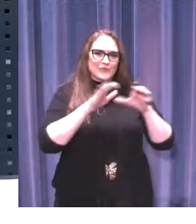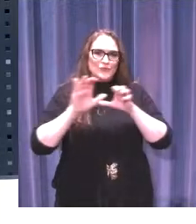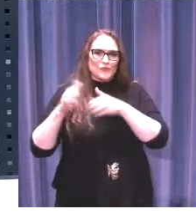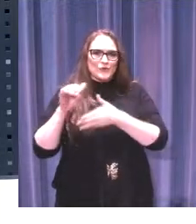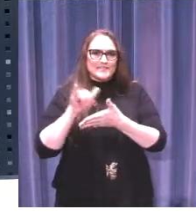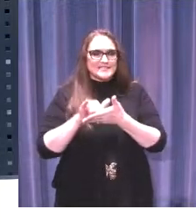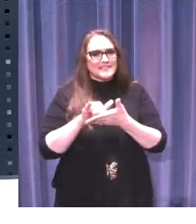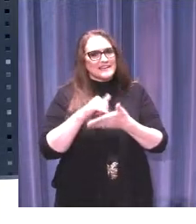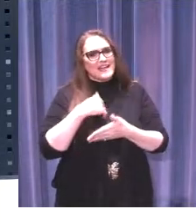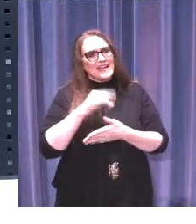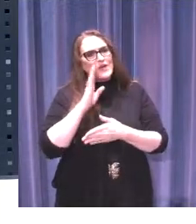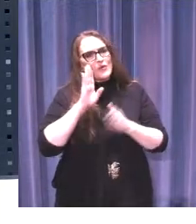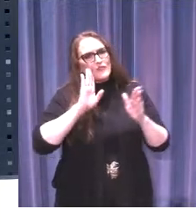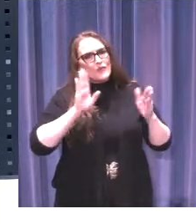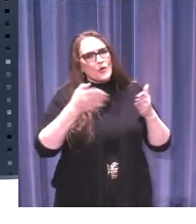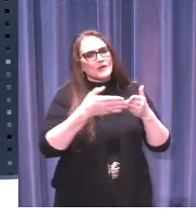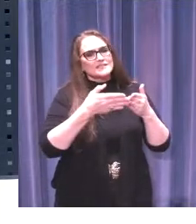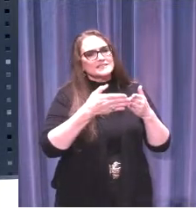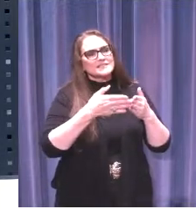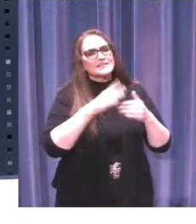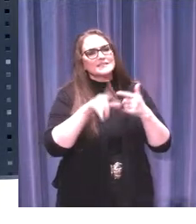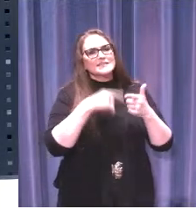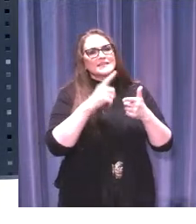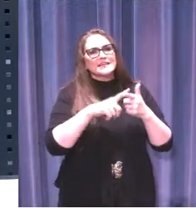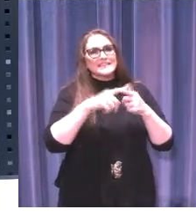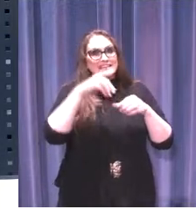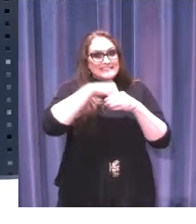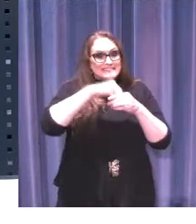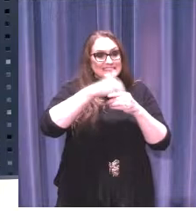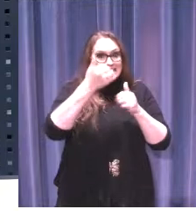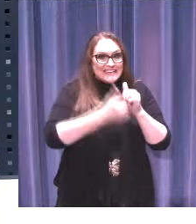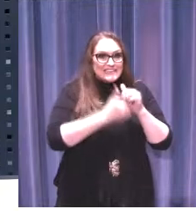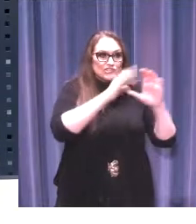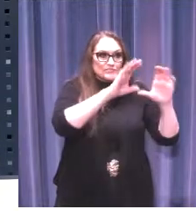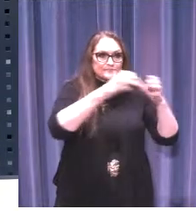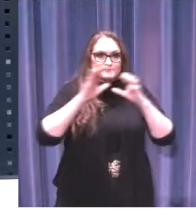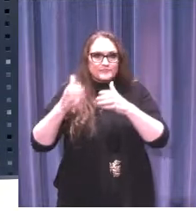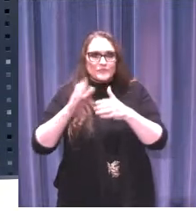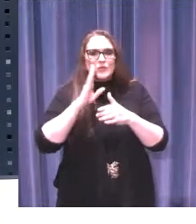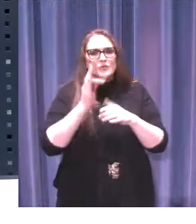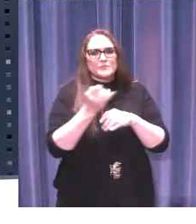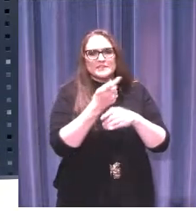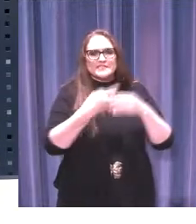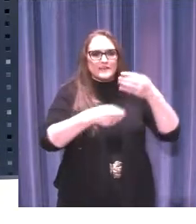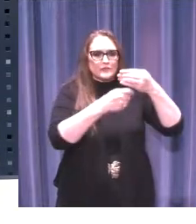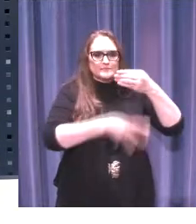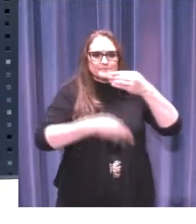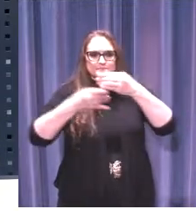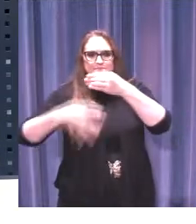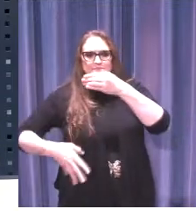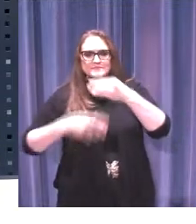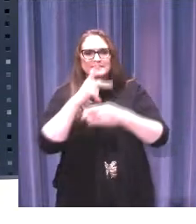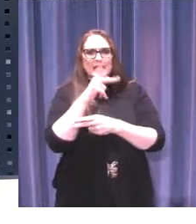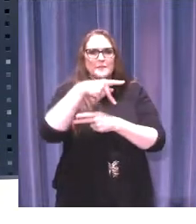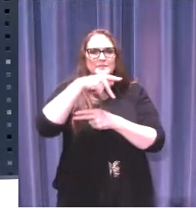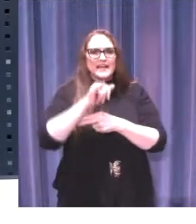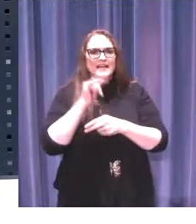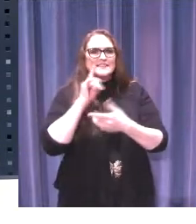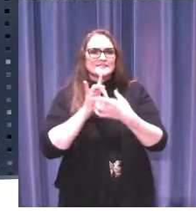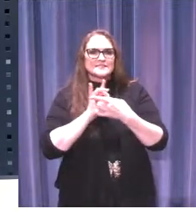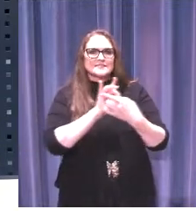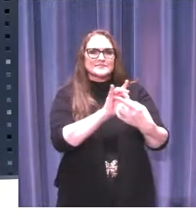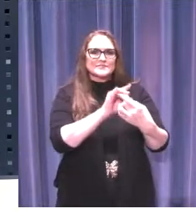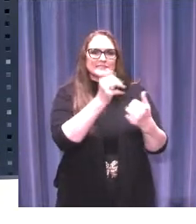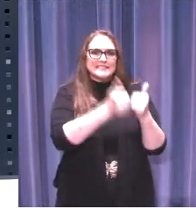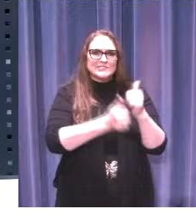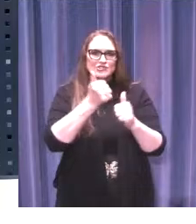that I would focus upon, and then within each of those categories, there would be a number of individual KPIs associated with